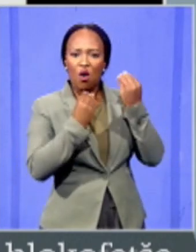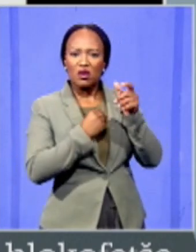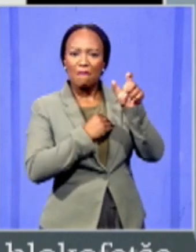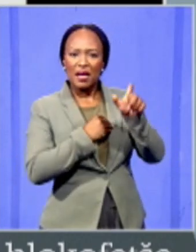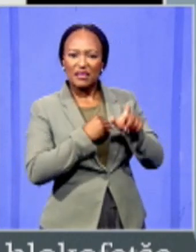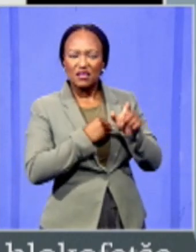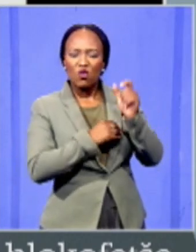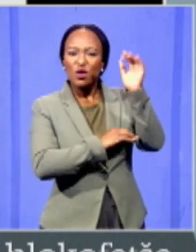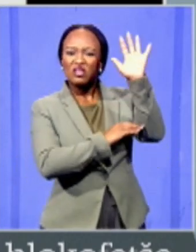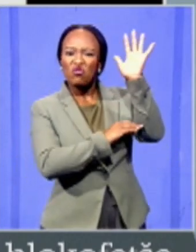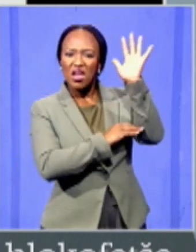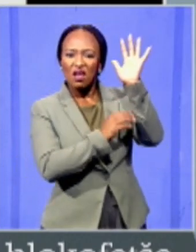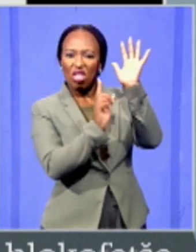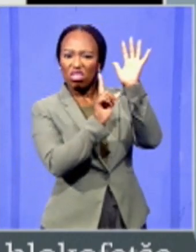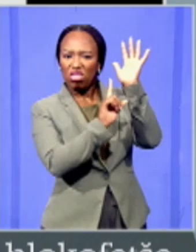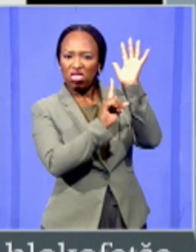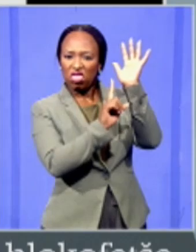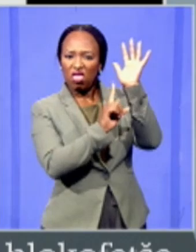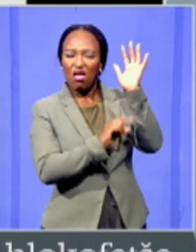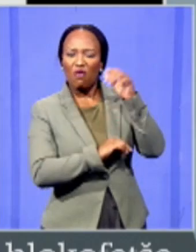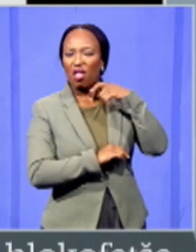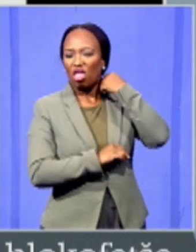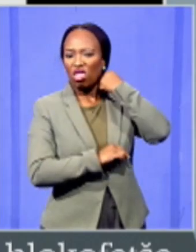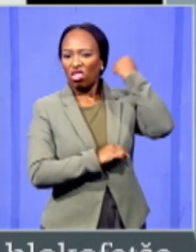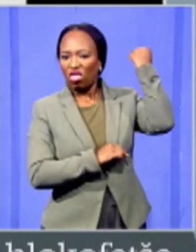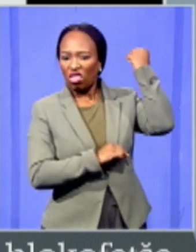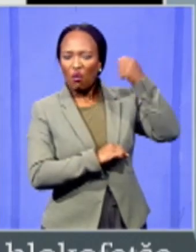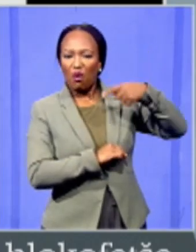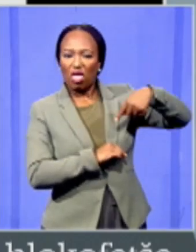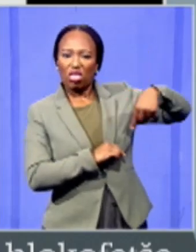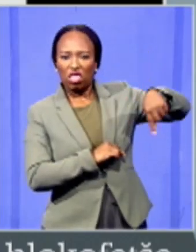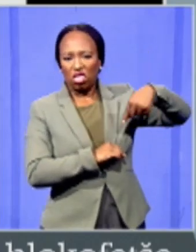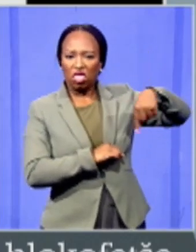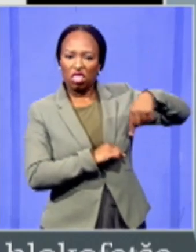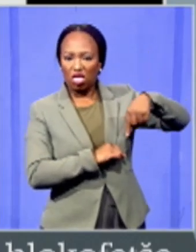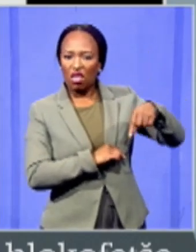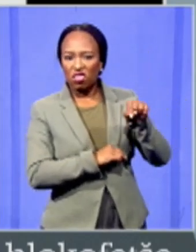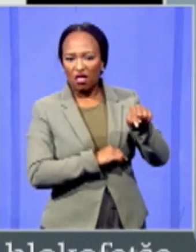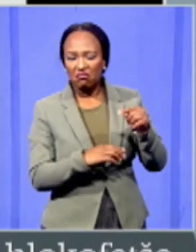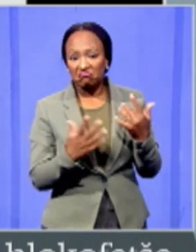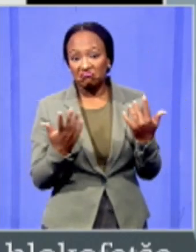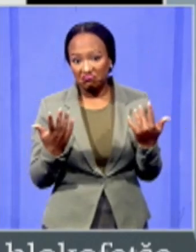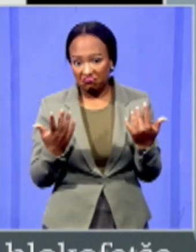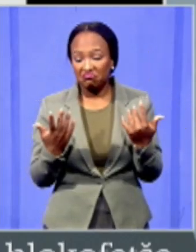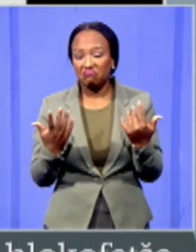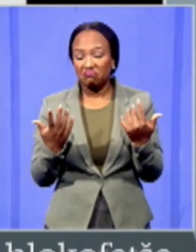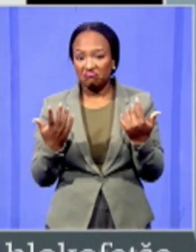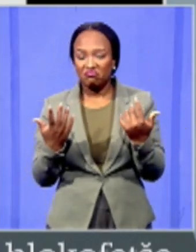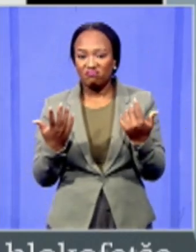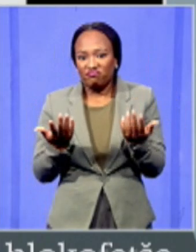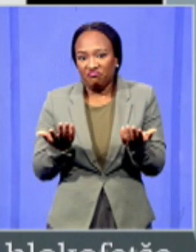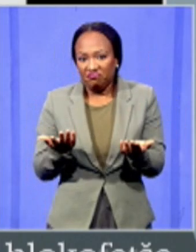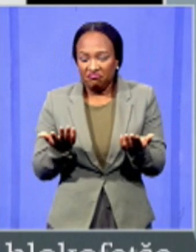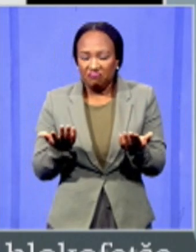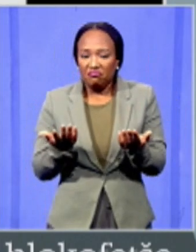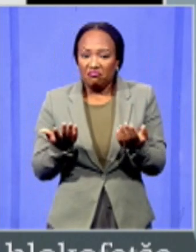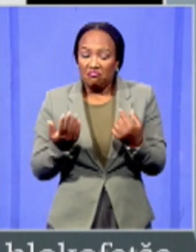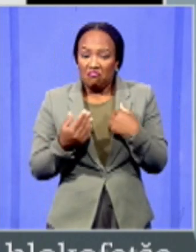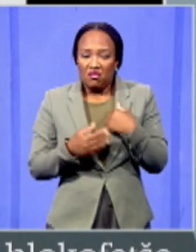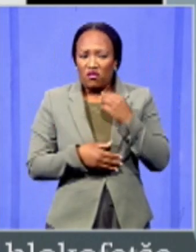tree. We are still getting a case because it is for us to find